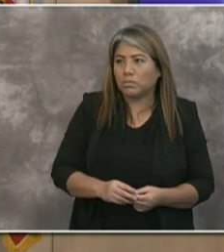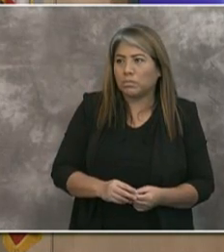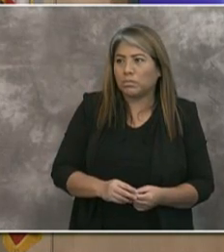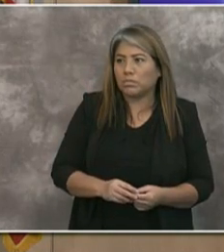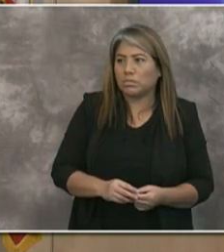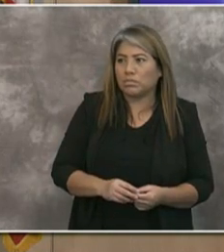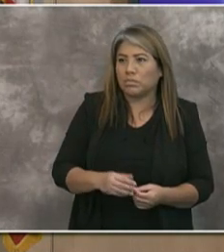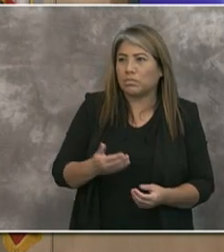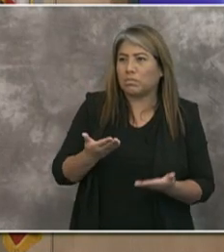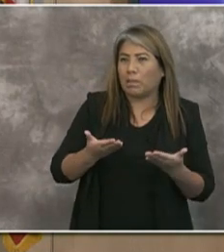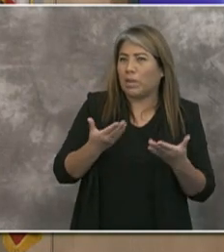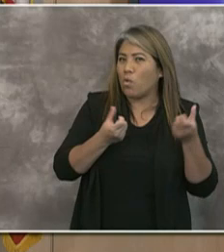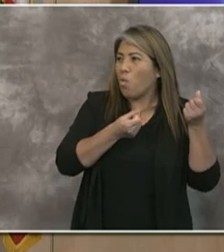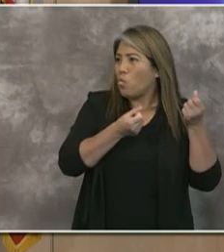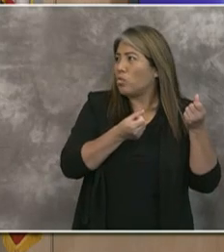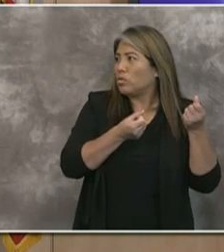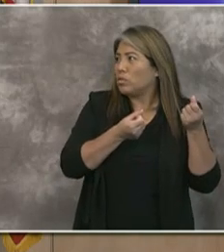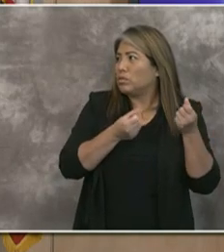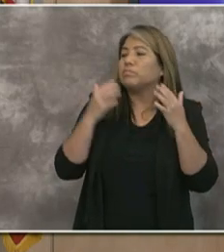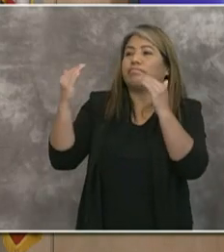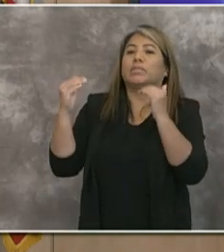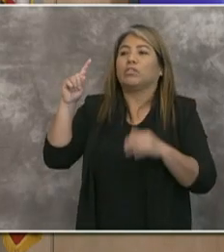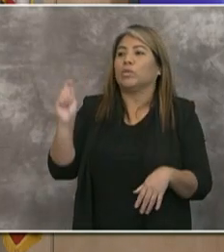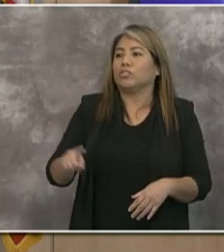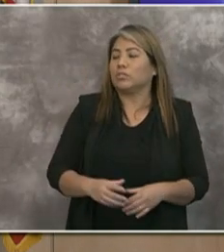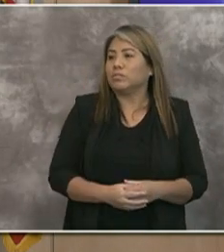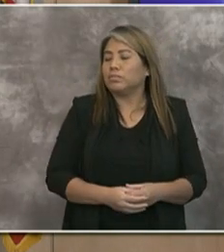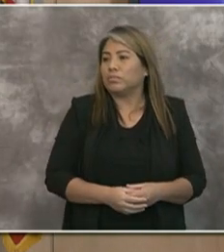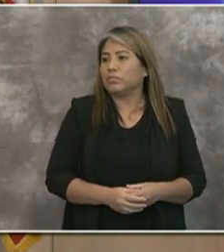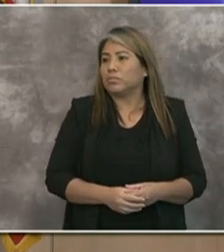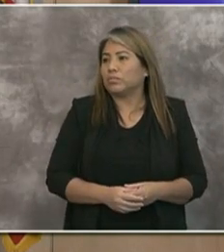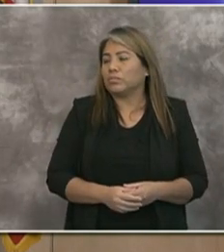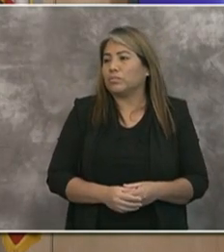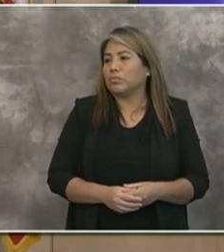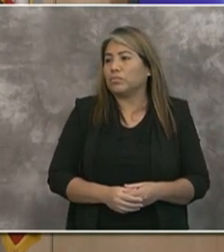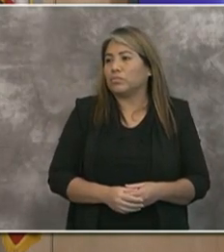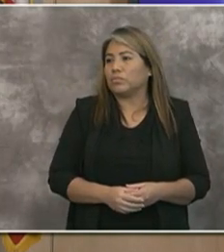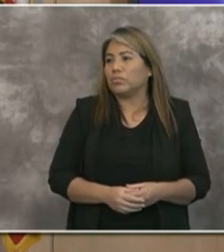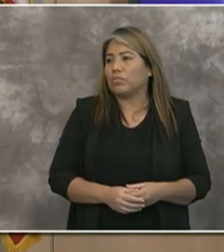Should we come back? Let's go to the next